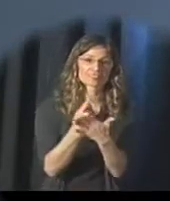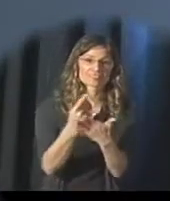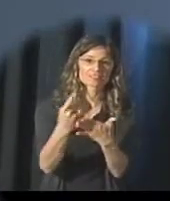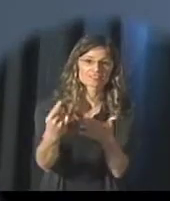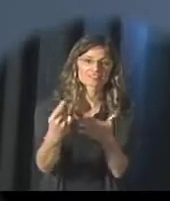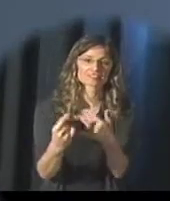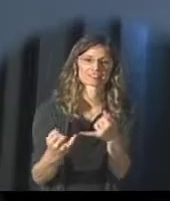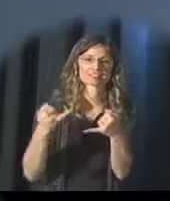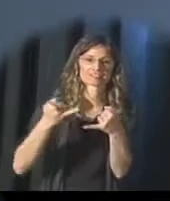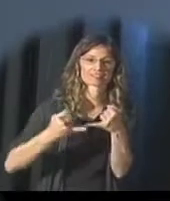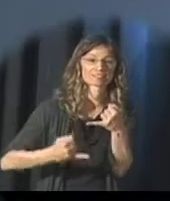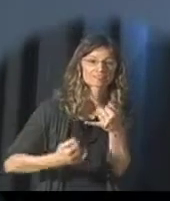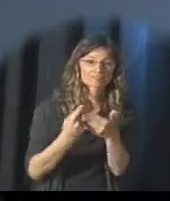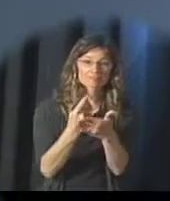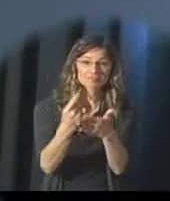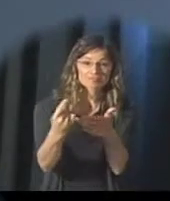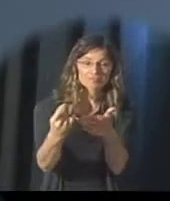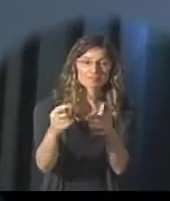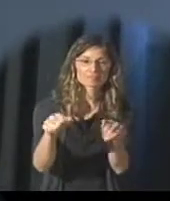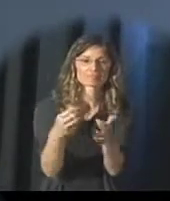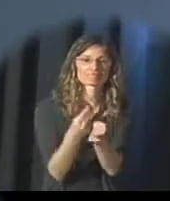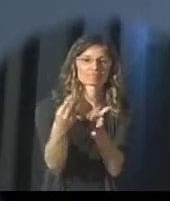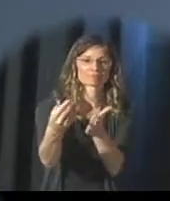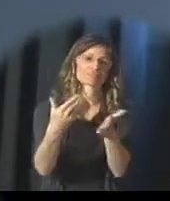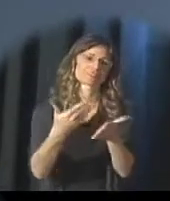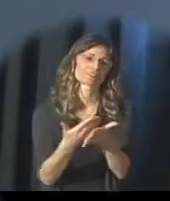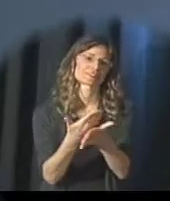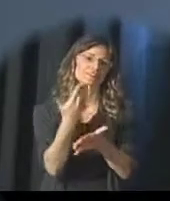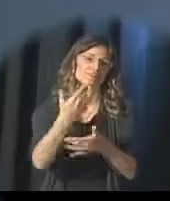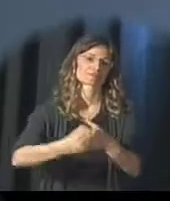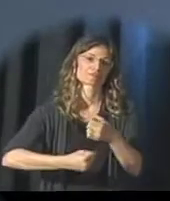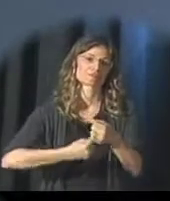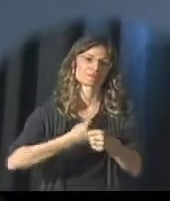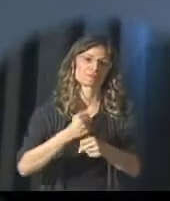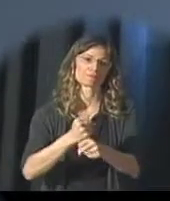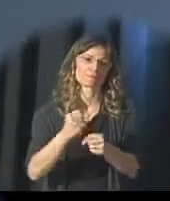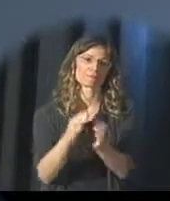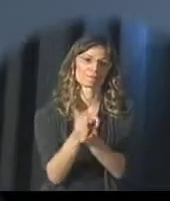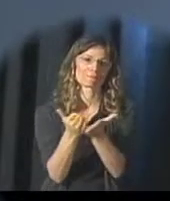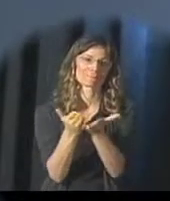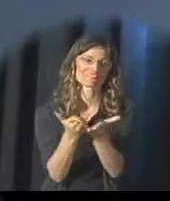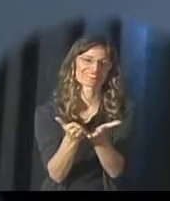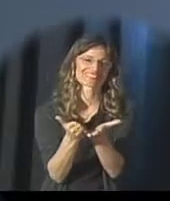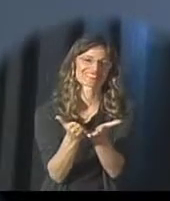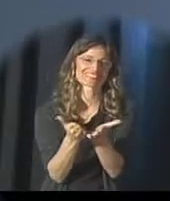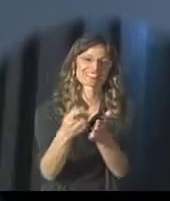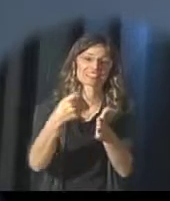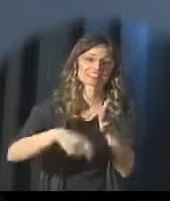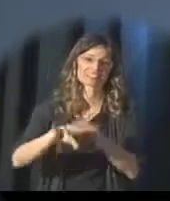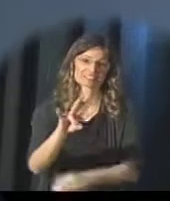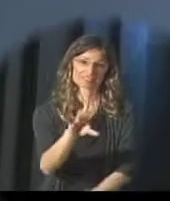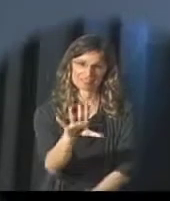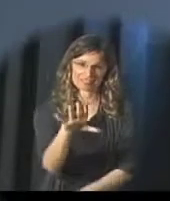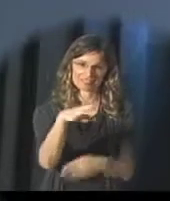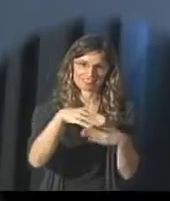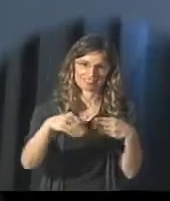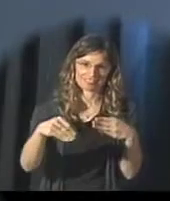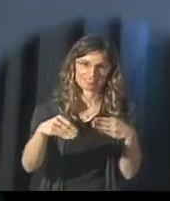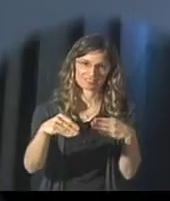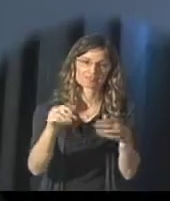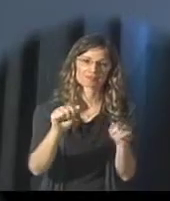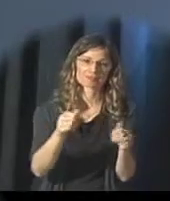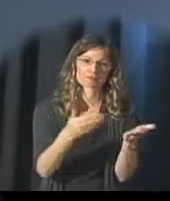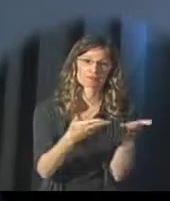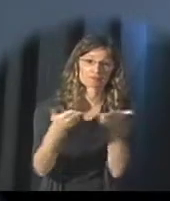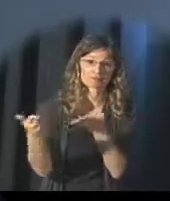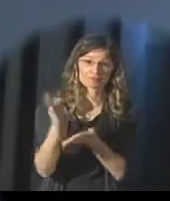final week to purchase your yearbook You can buy a yearbook by dropping off $75 in room 224 in the upstairs